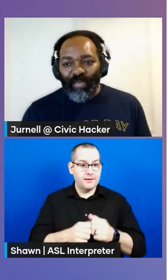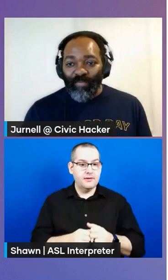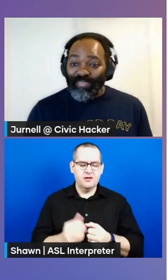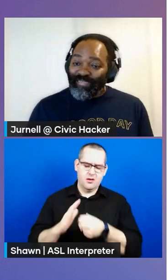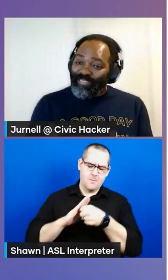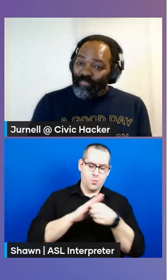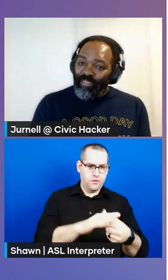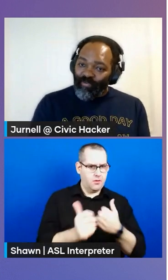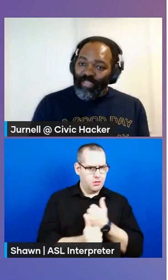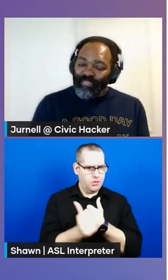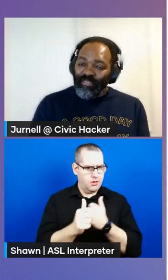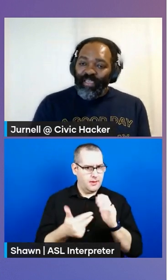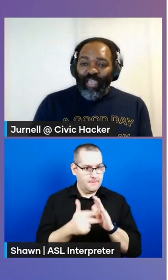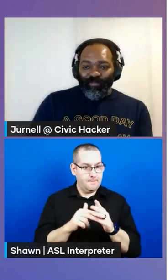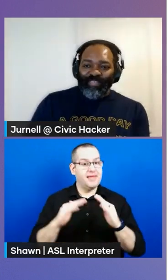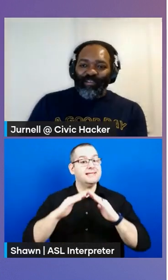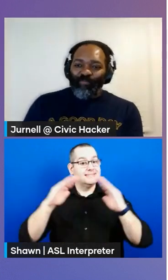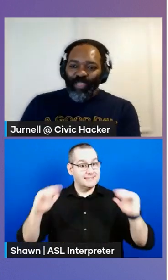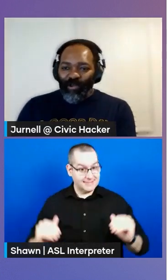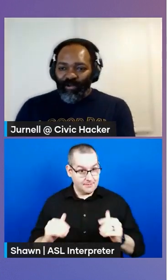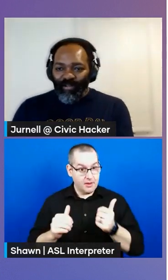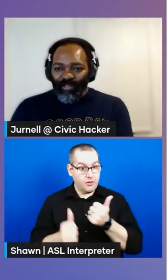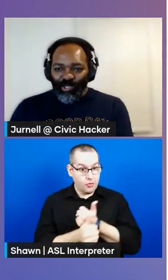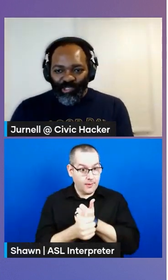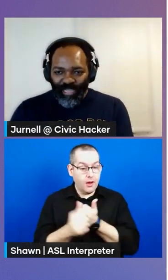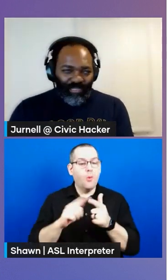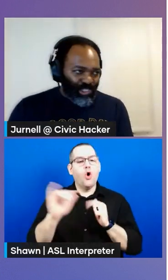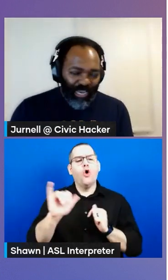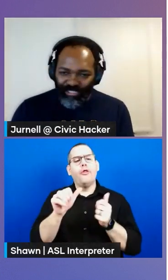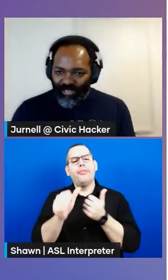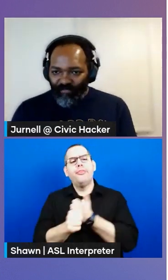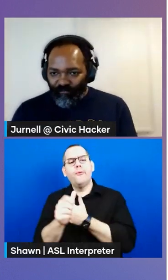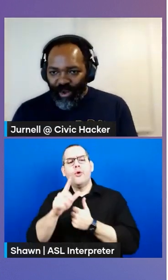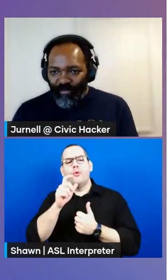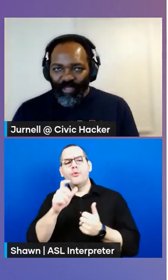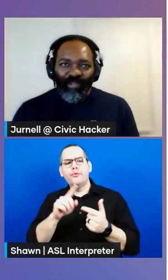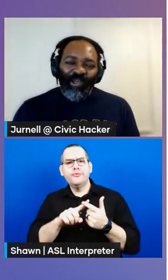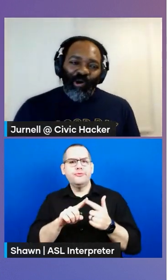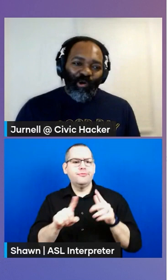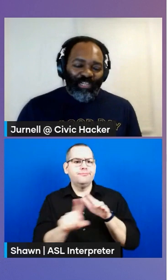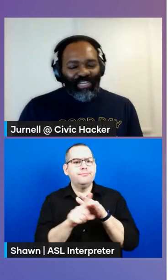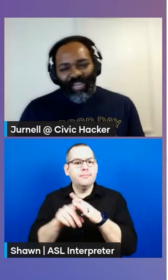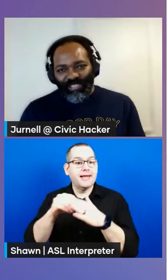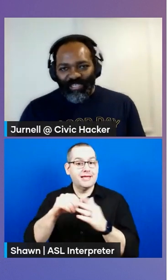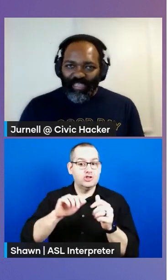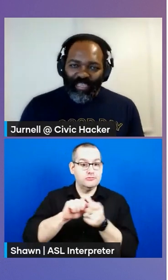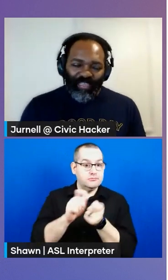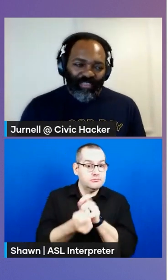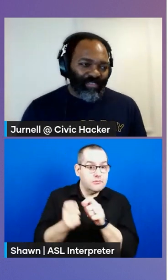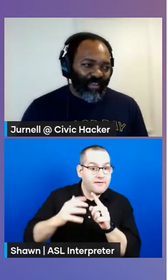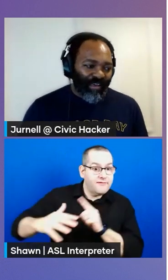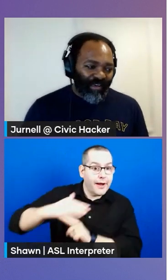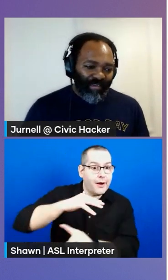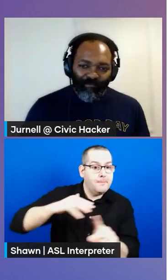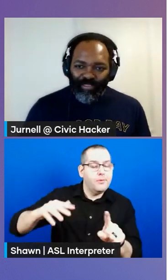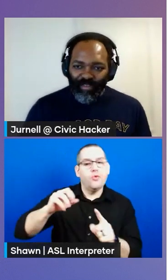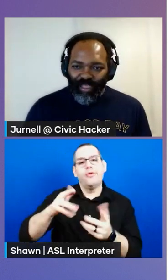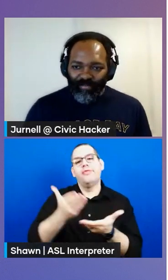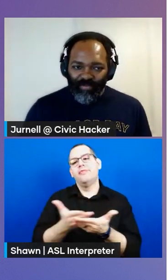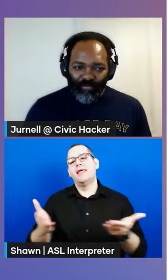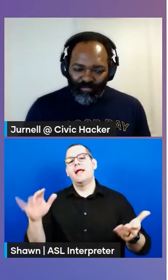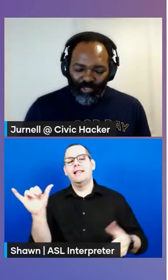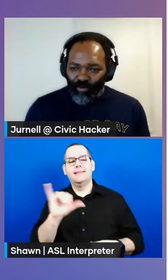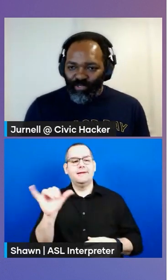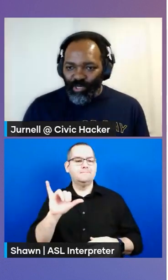oppressive threats, I mean systemic threats and threats that appear due to like changes in the environment or changes in things within